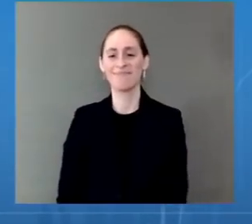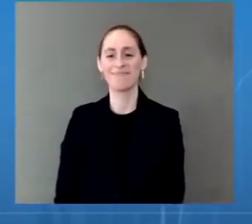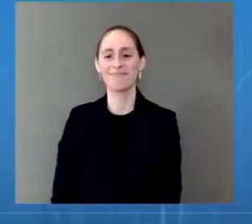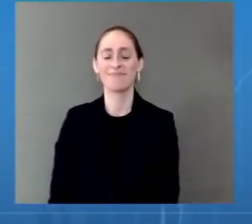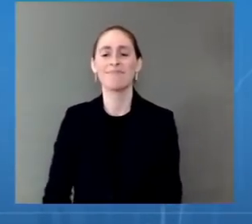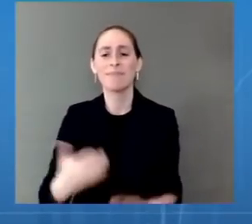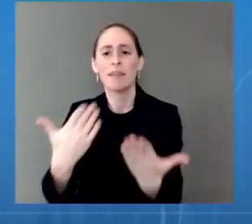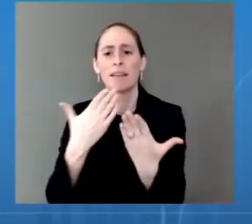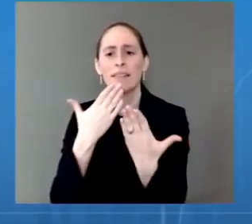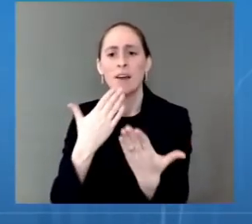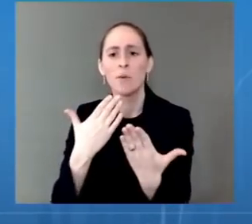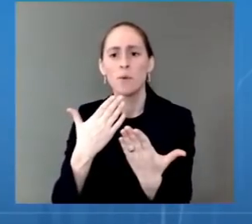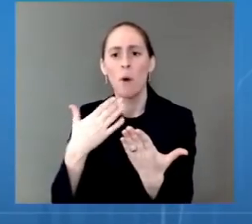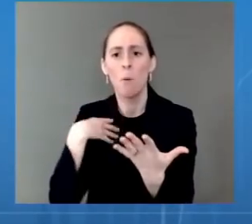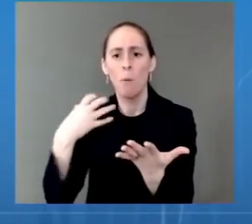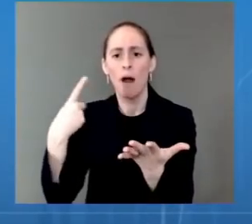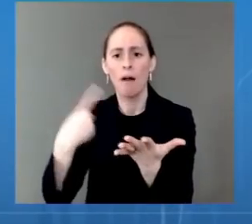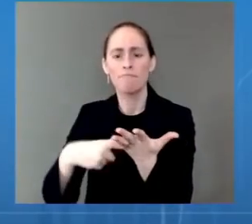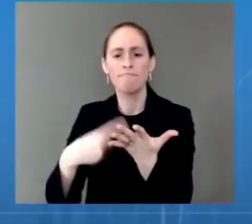is about